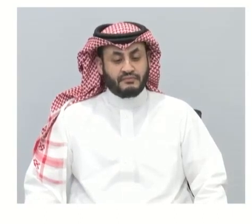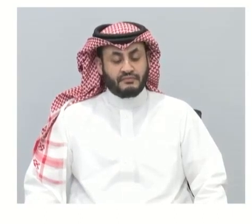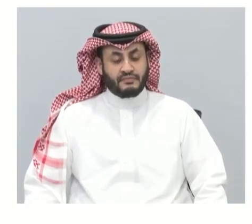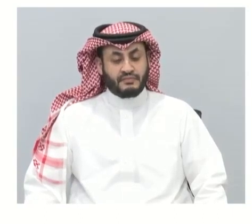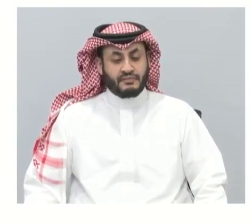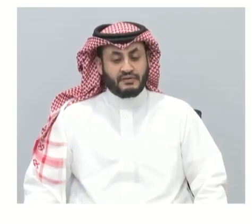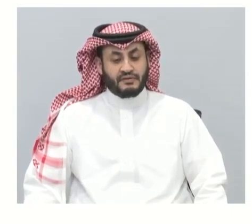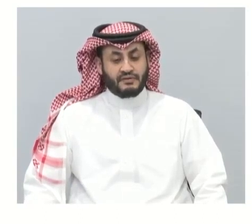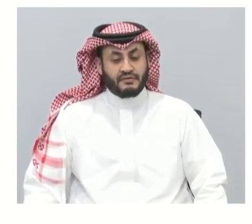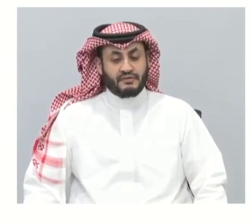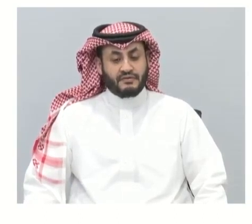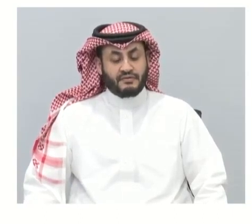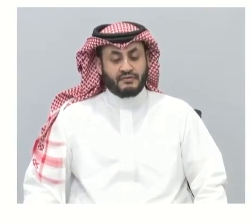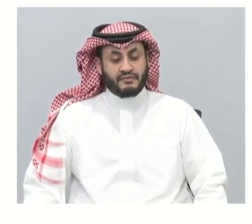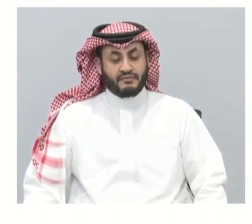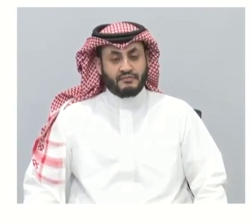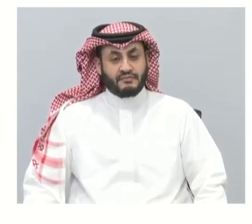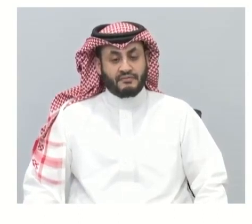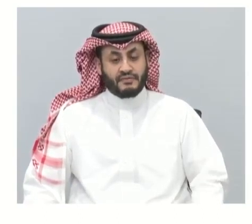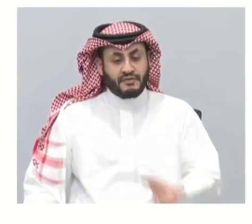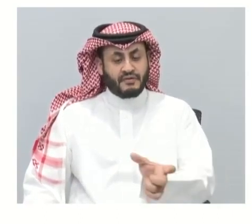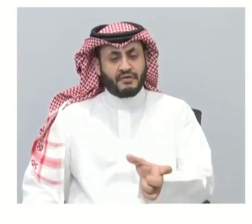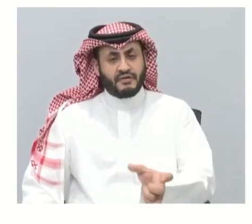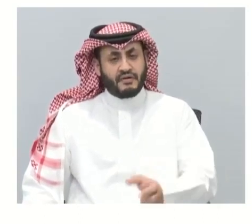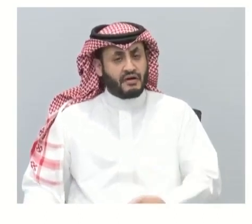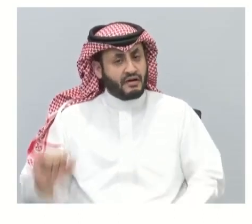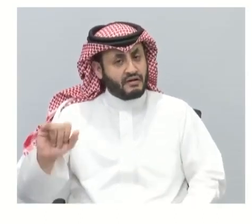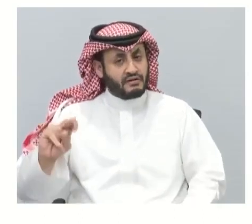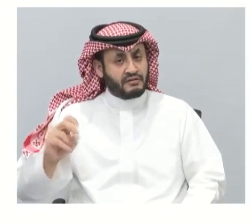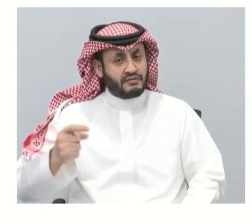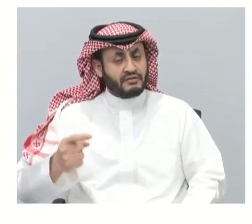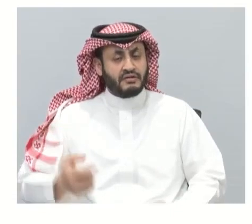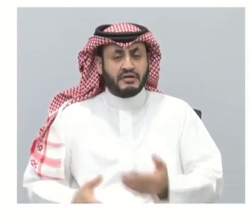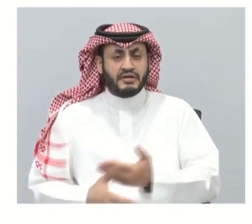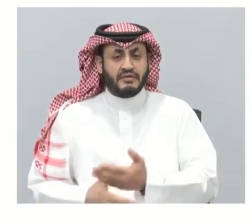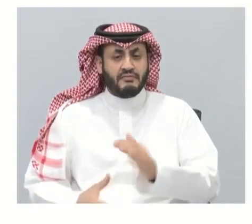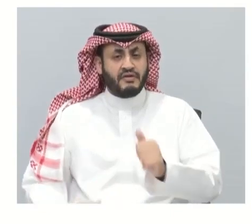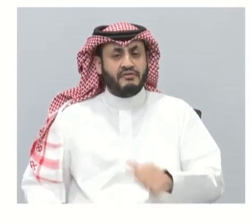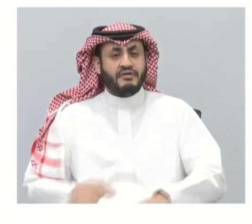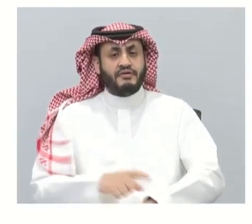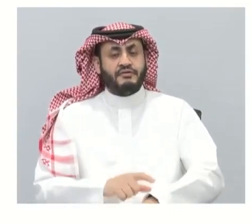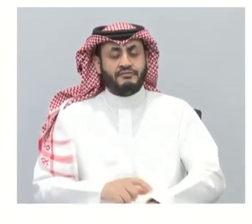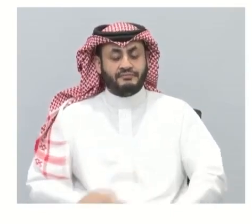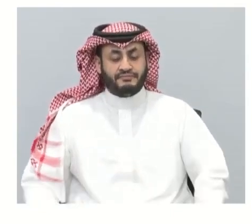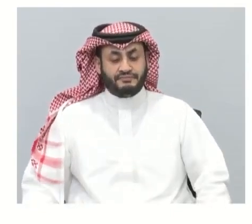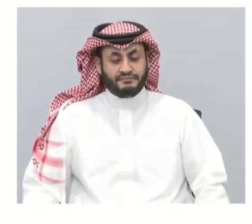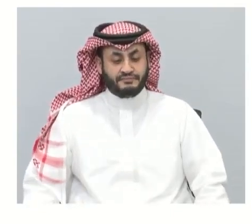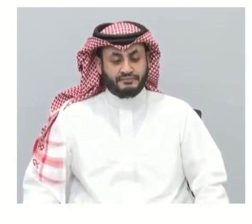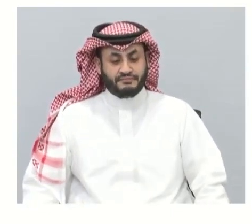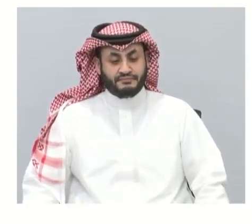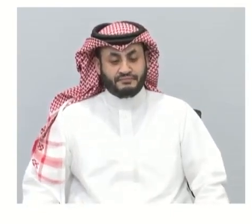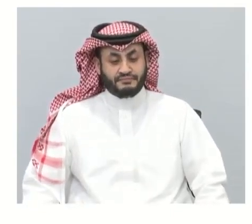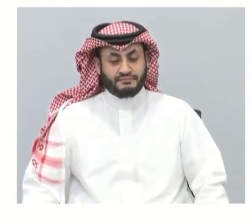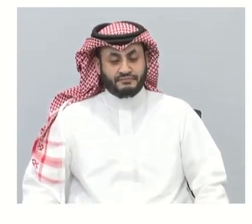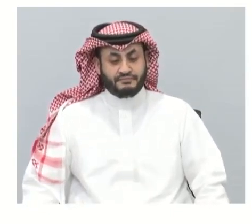That's why I be so tired. So I have been the number of times I was tired. I go